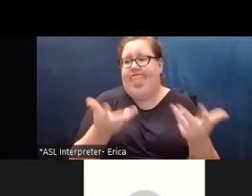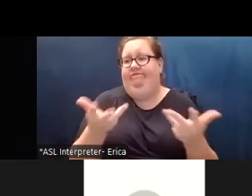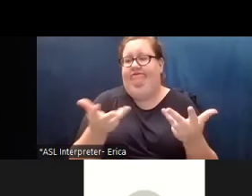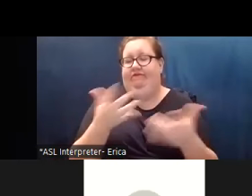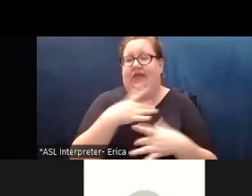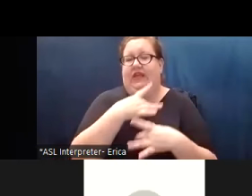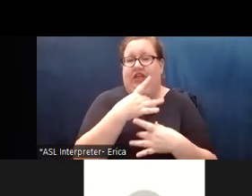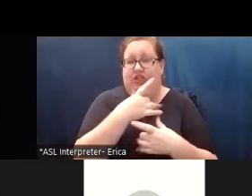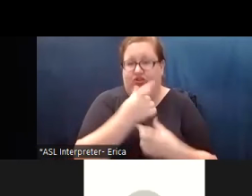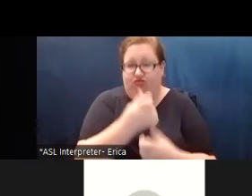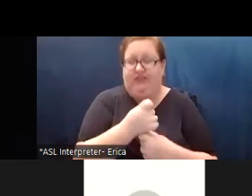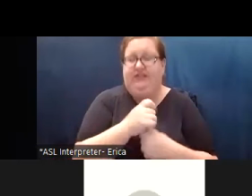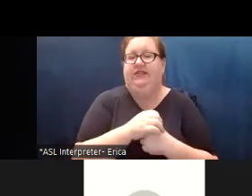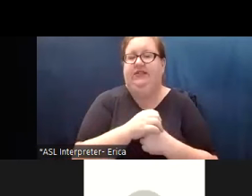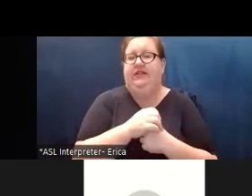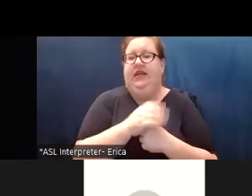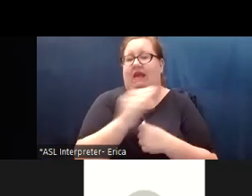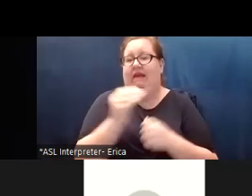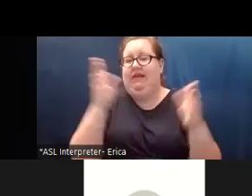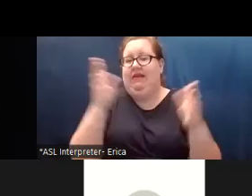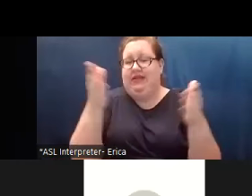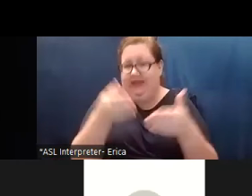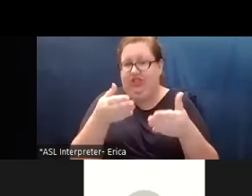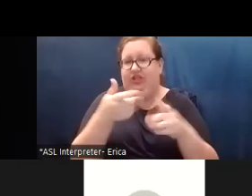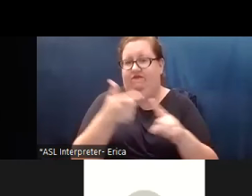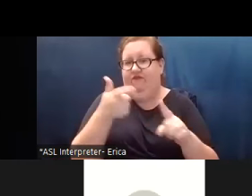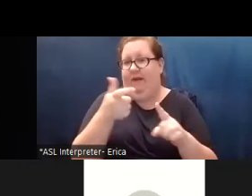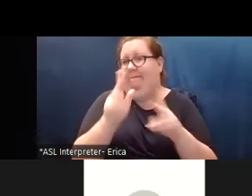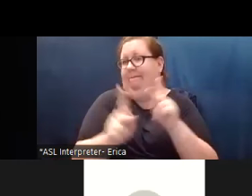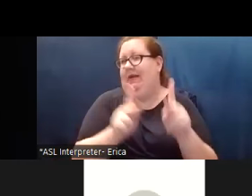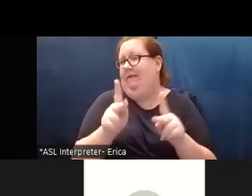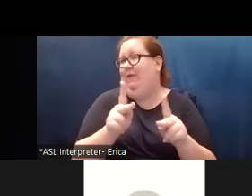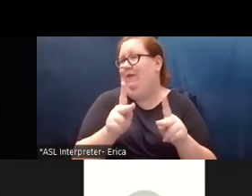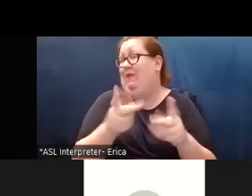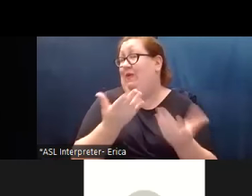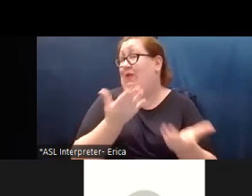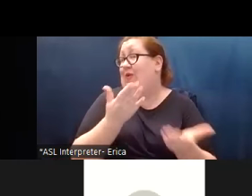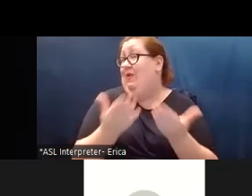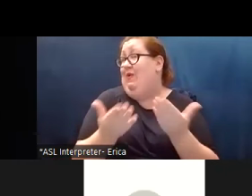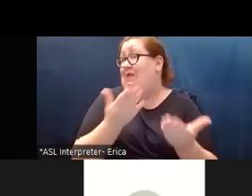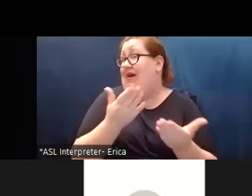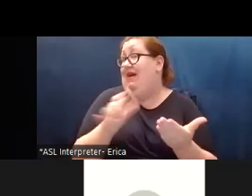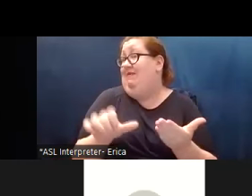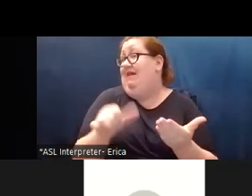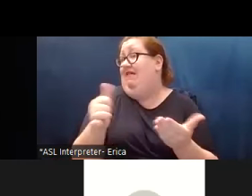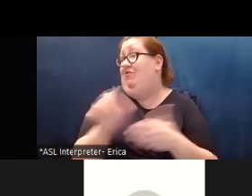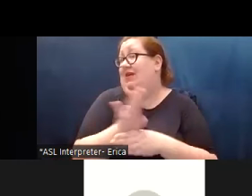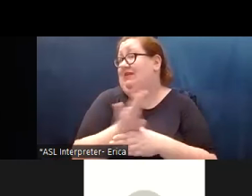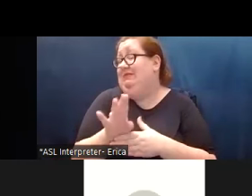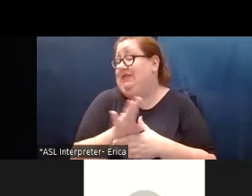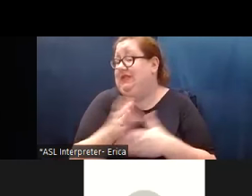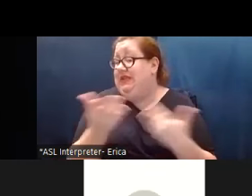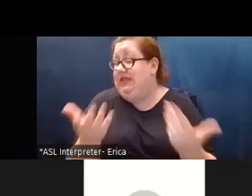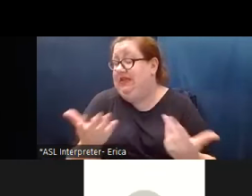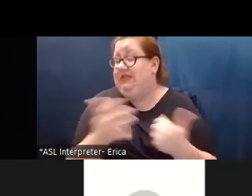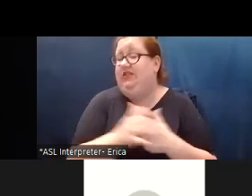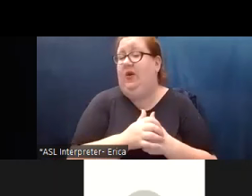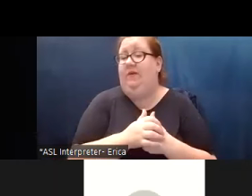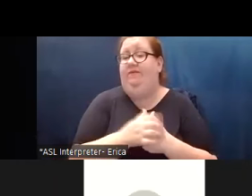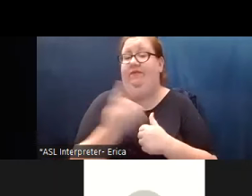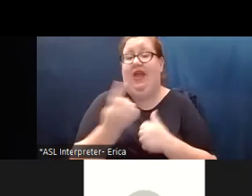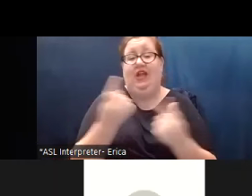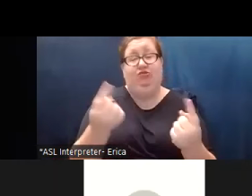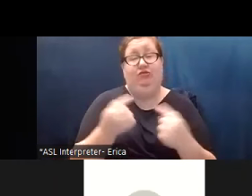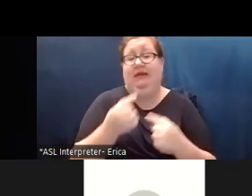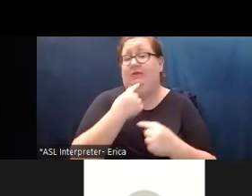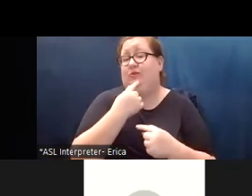interest and attention from people who might be otherwise busy. So I just came here to say